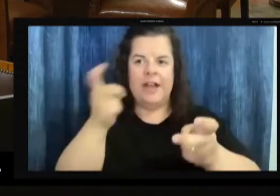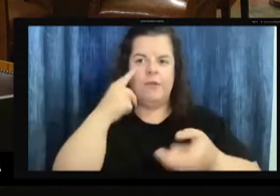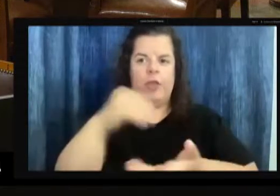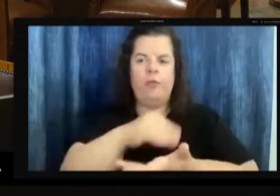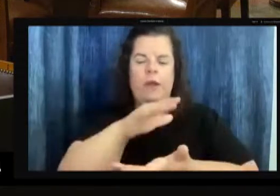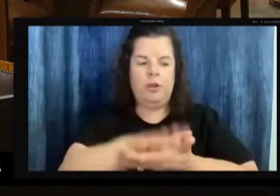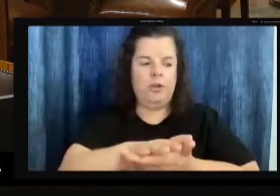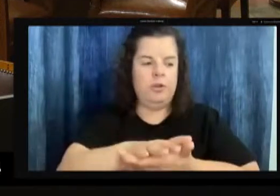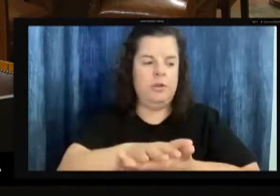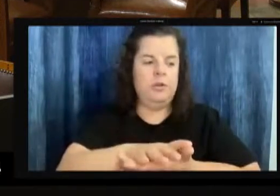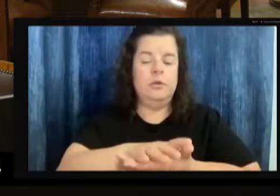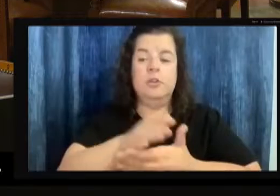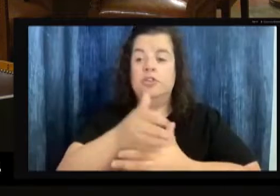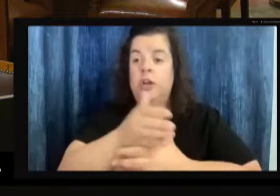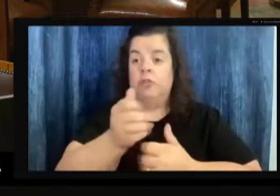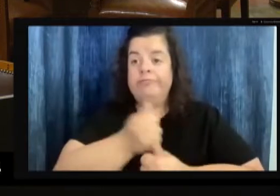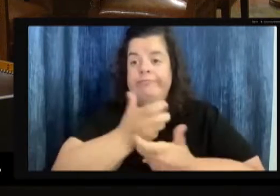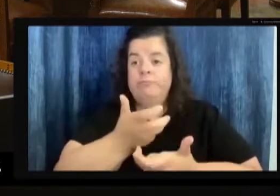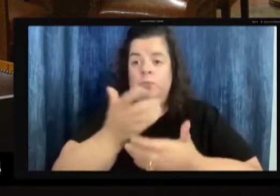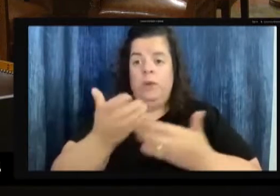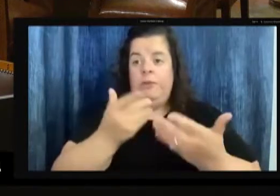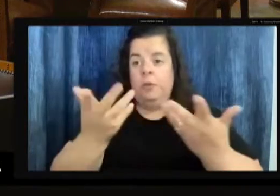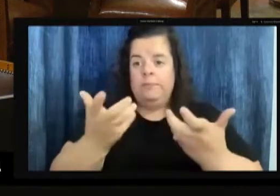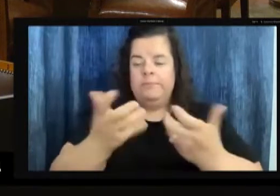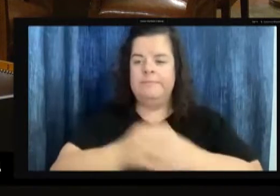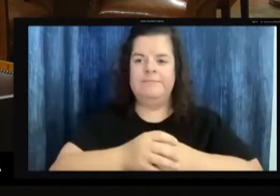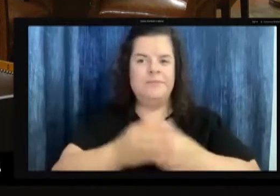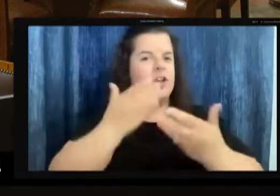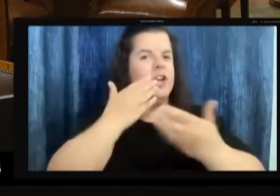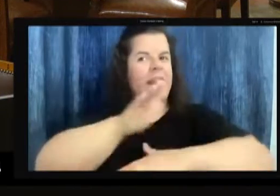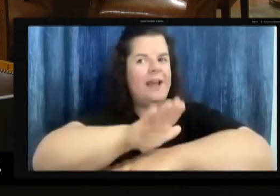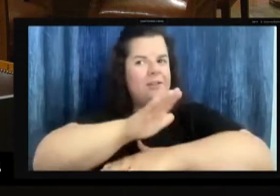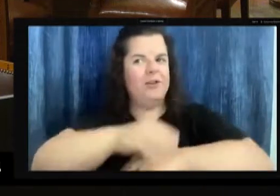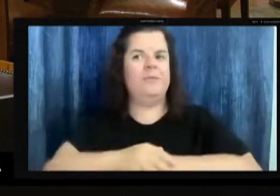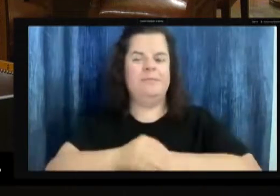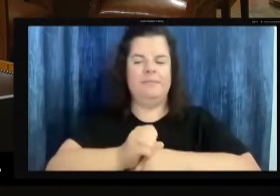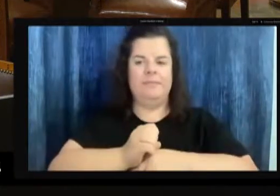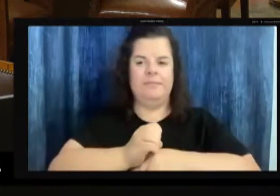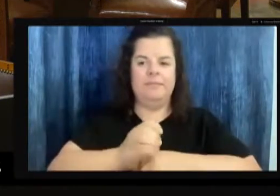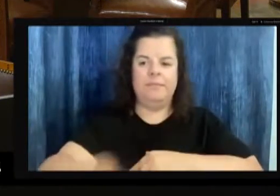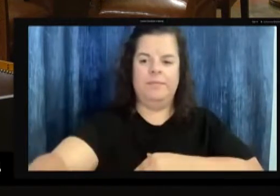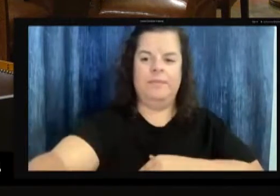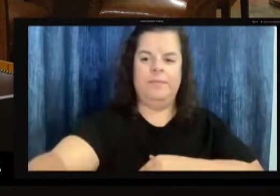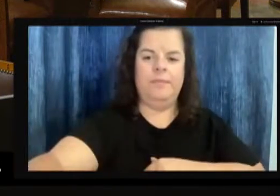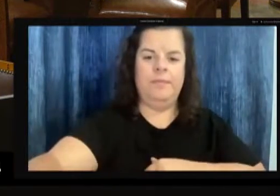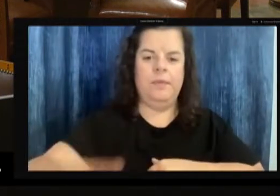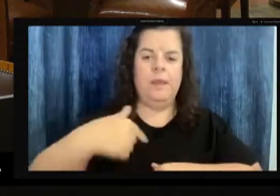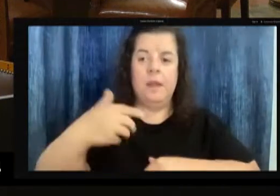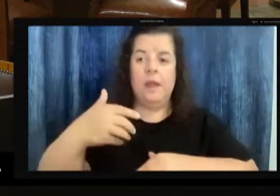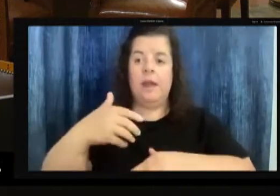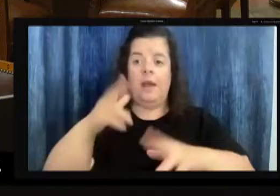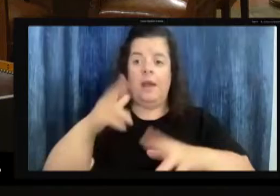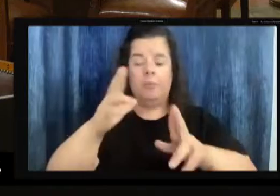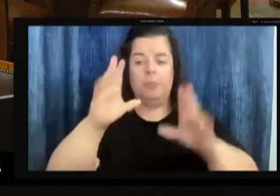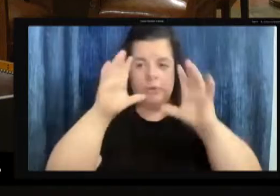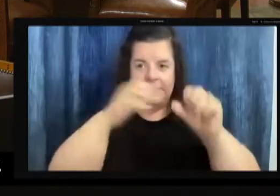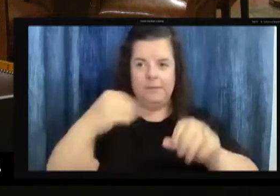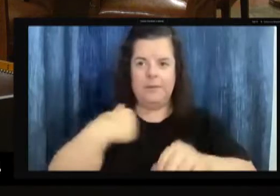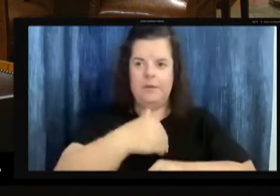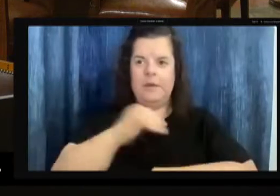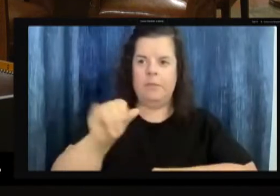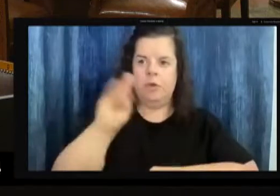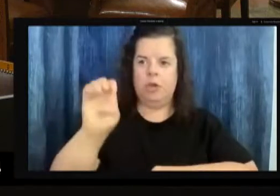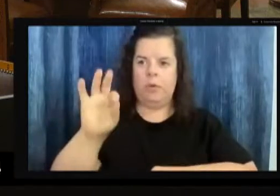share whatever you would like to share. Yeah. Good afternoon, Honorable President, and members. My name is Joe Fraker.